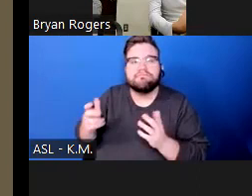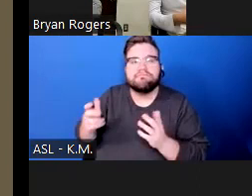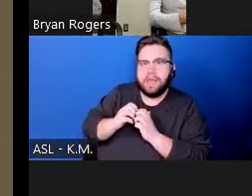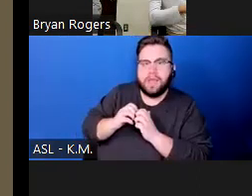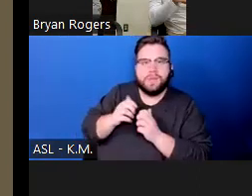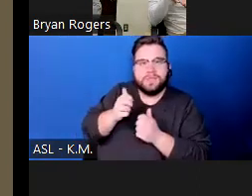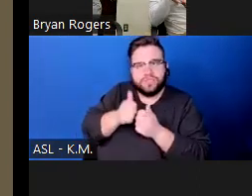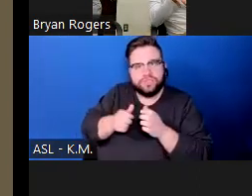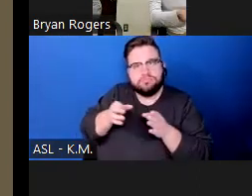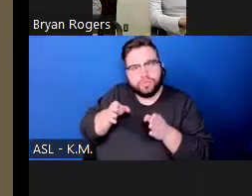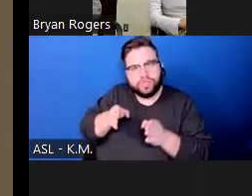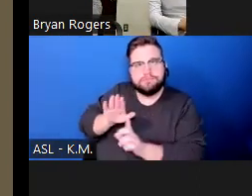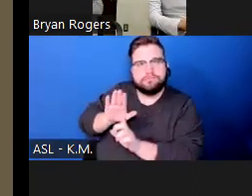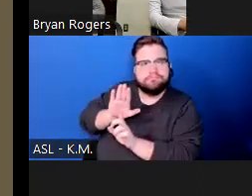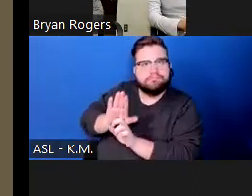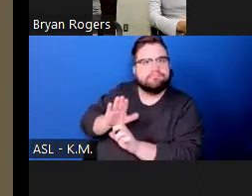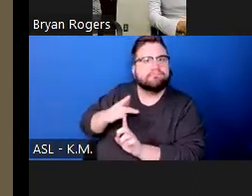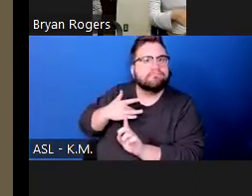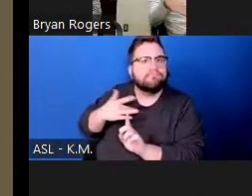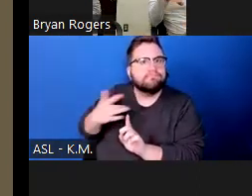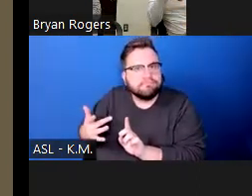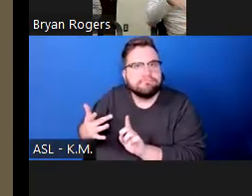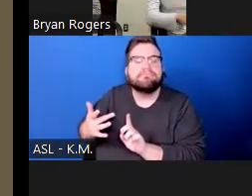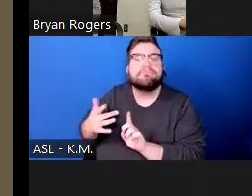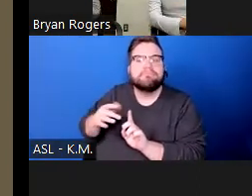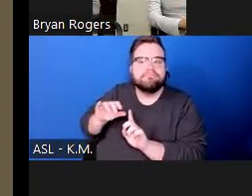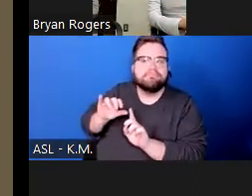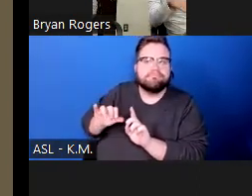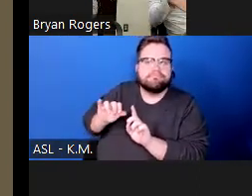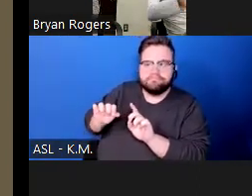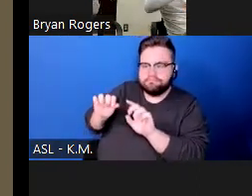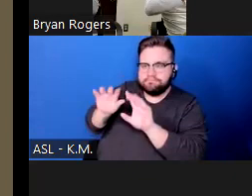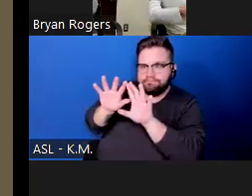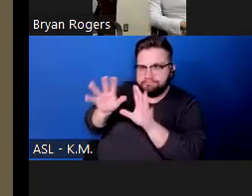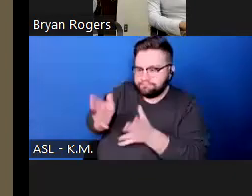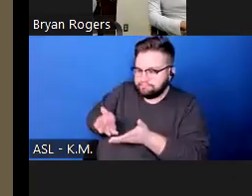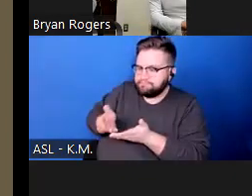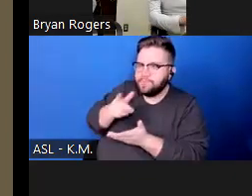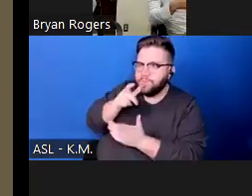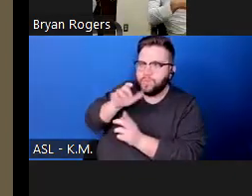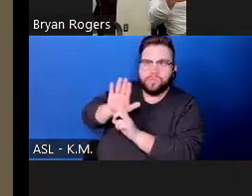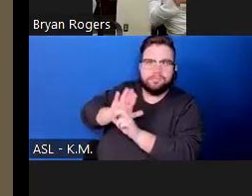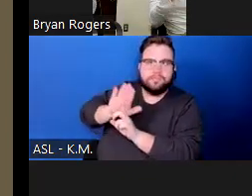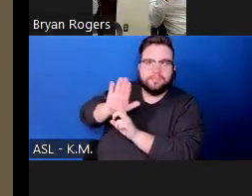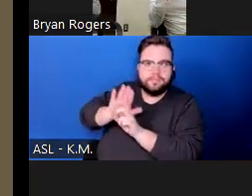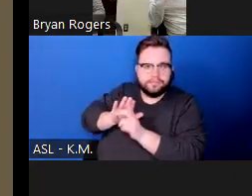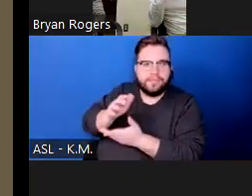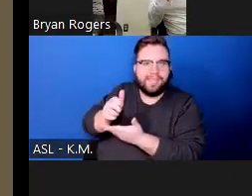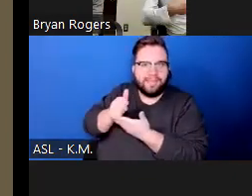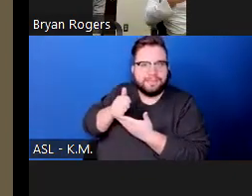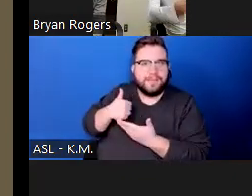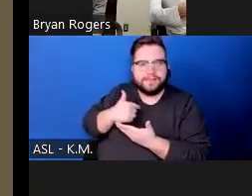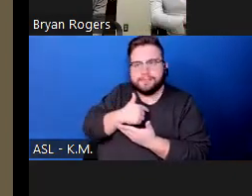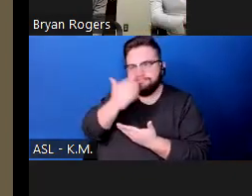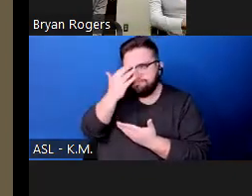individual is, learning to kind of work with that emotion kind of helps when you're behind the wheel to kind of like